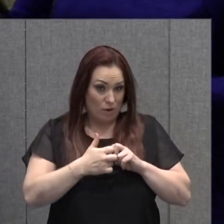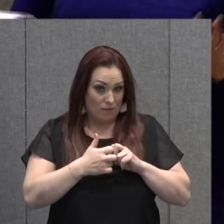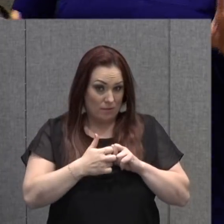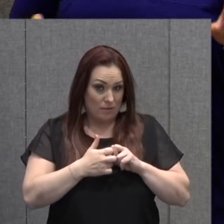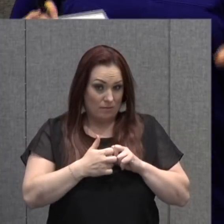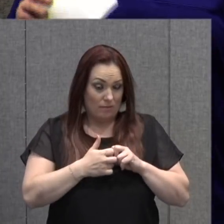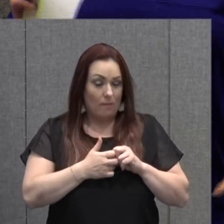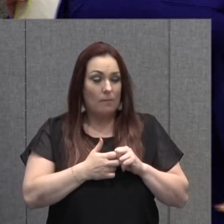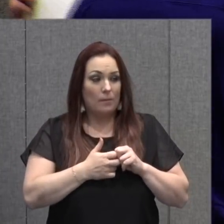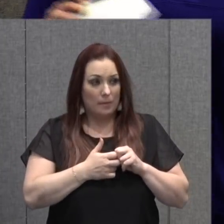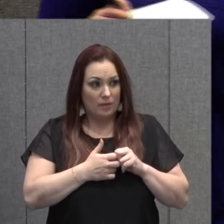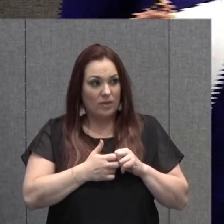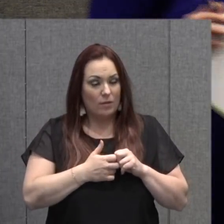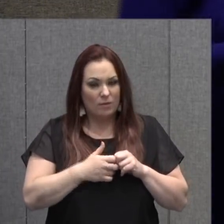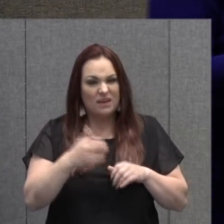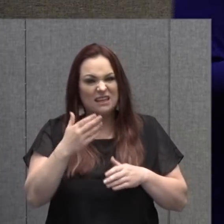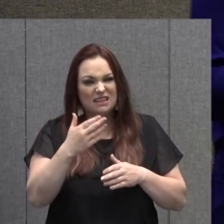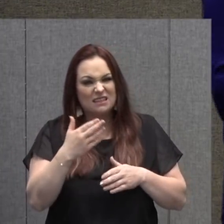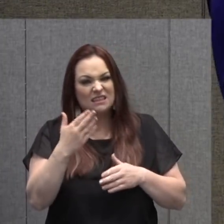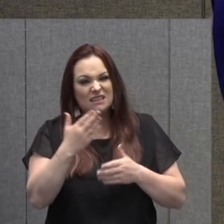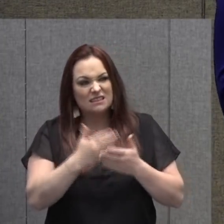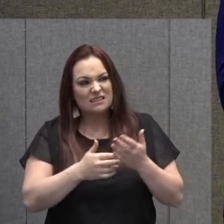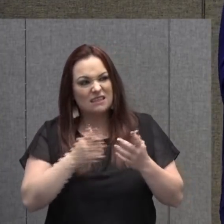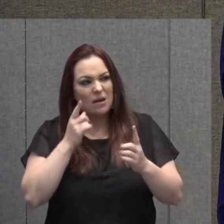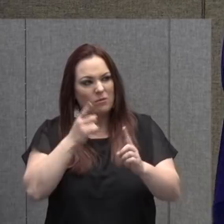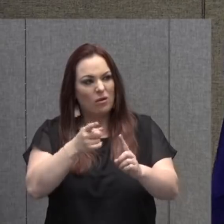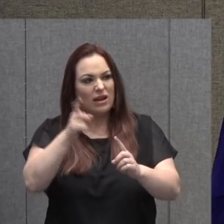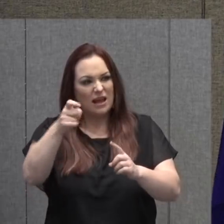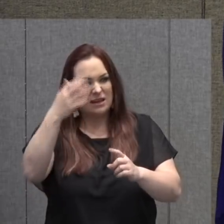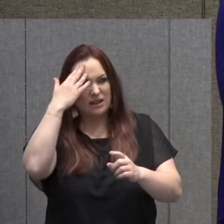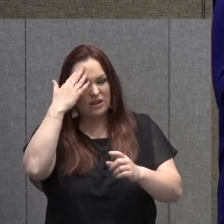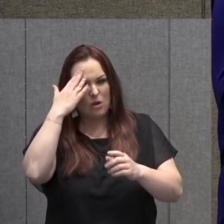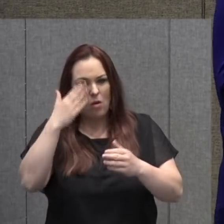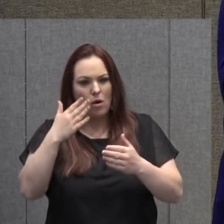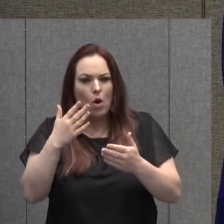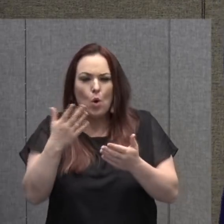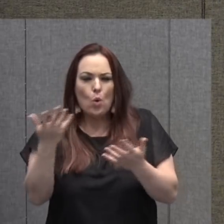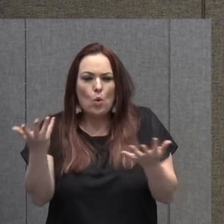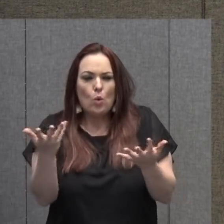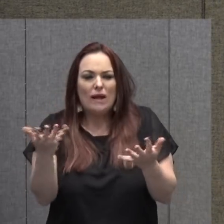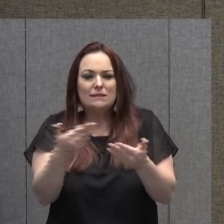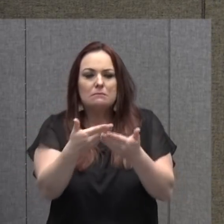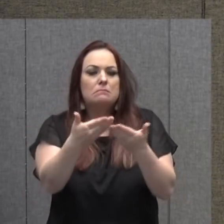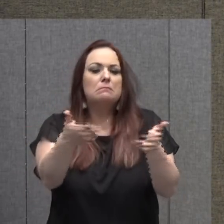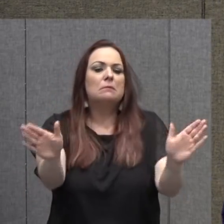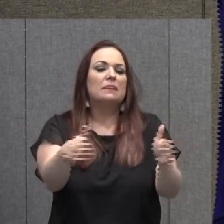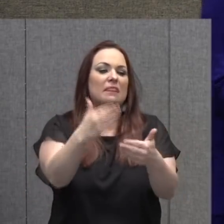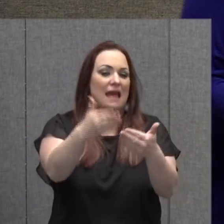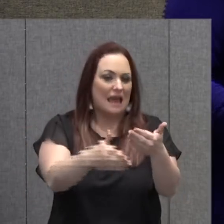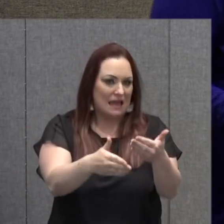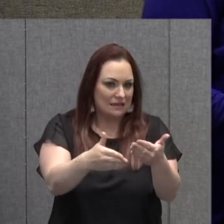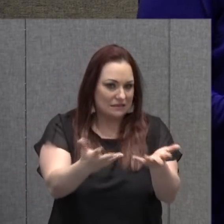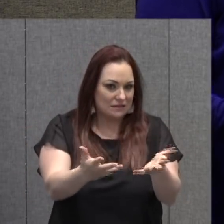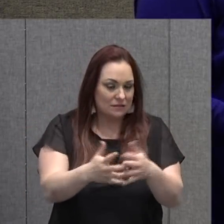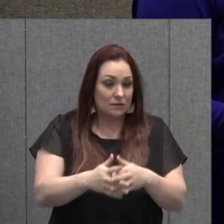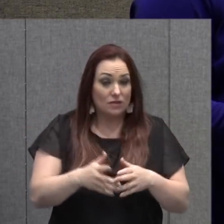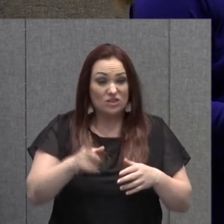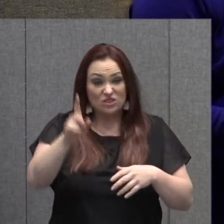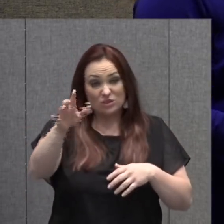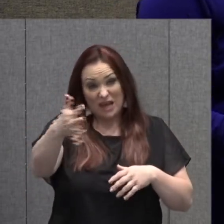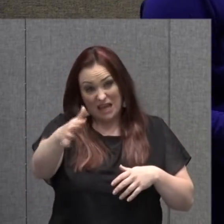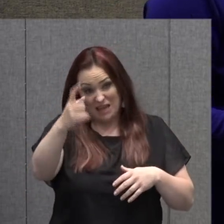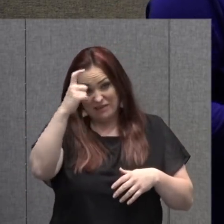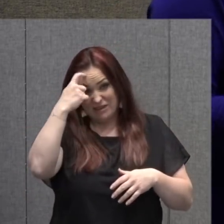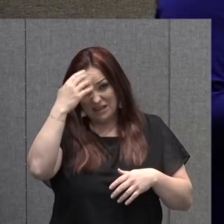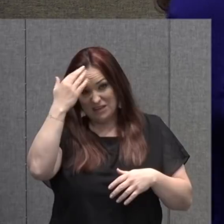a point where I'm gonna kinda get to where, but I need to know where the end is going. Where am I gonna go towards the end? So I kinda need to know